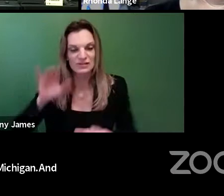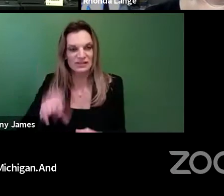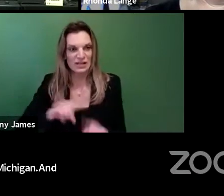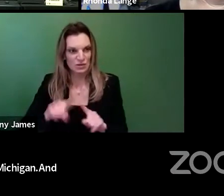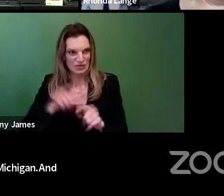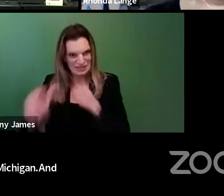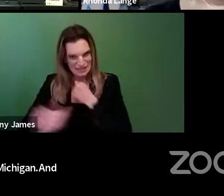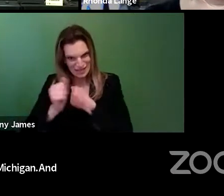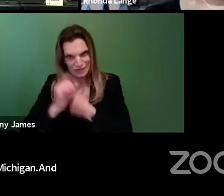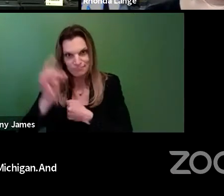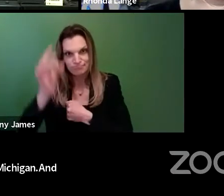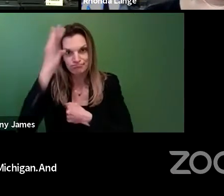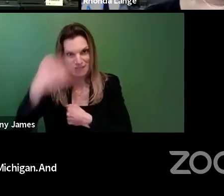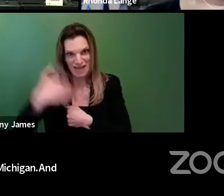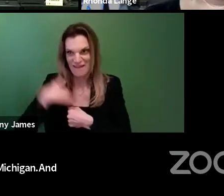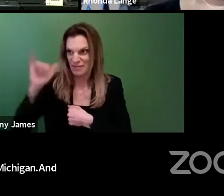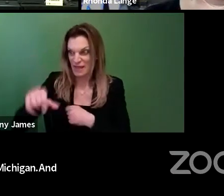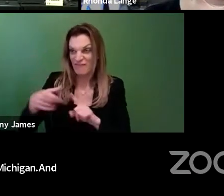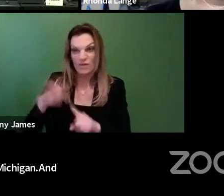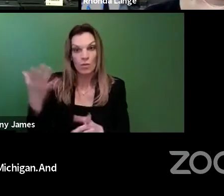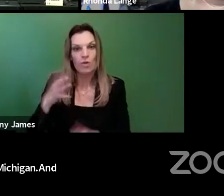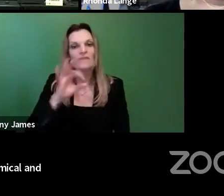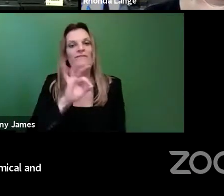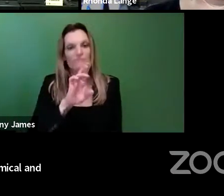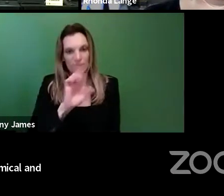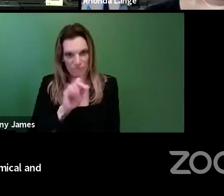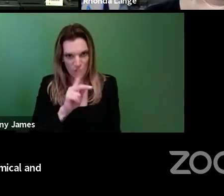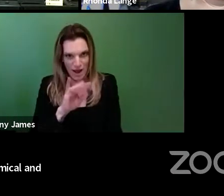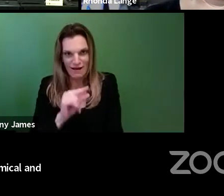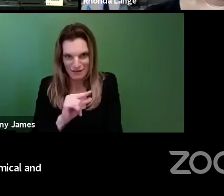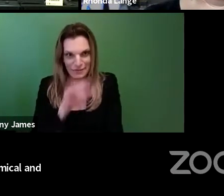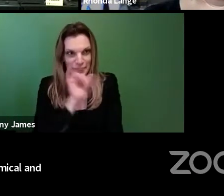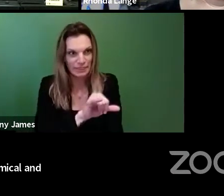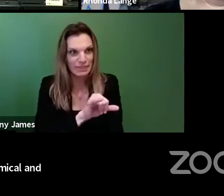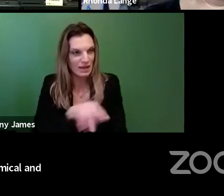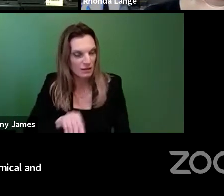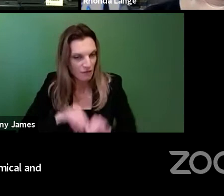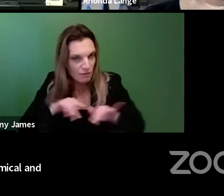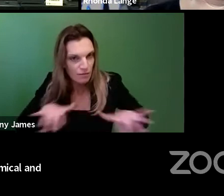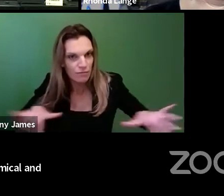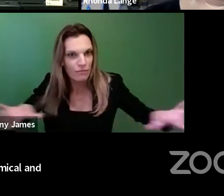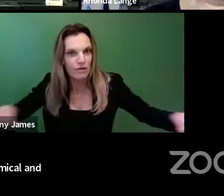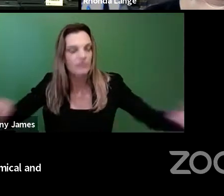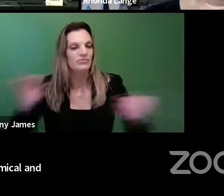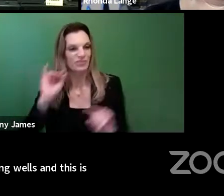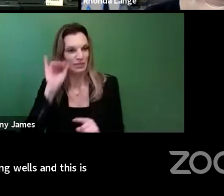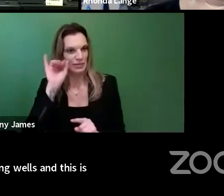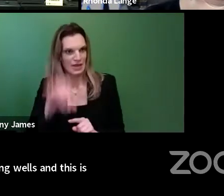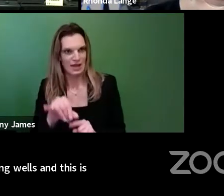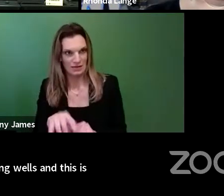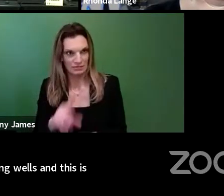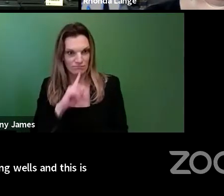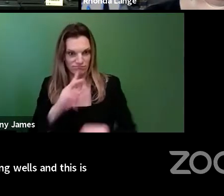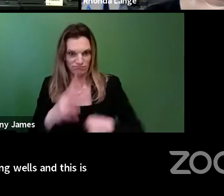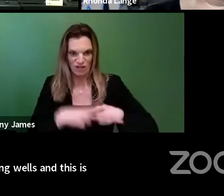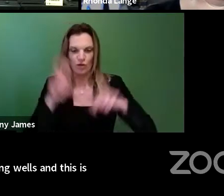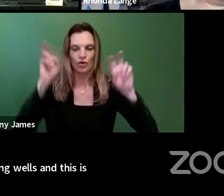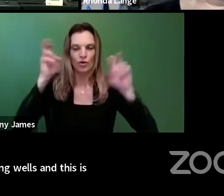radioactive waste from fracking wells. And this is in a subterranean storage that's really not quite